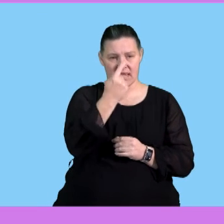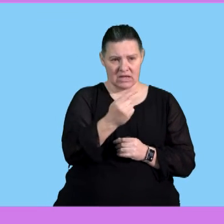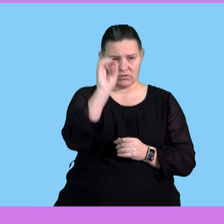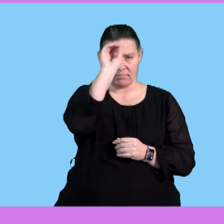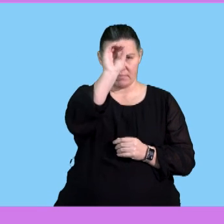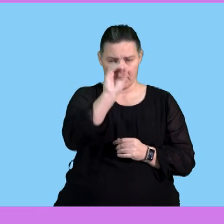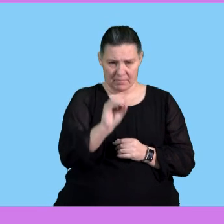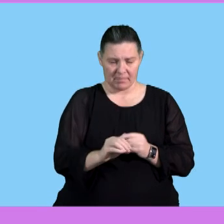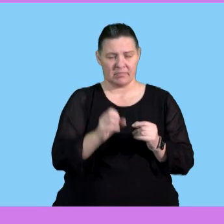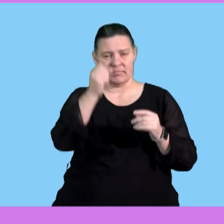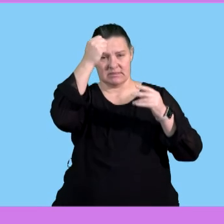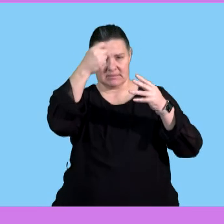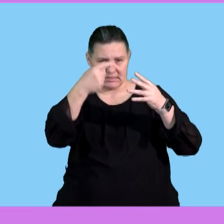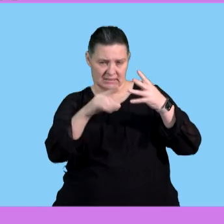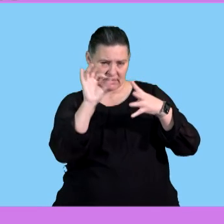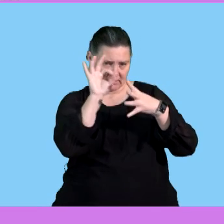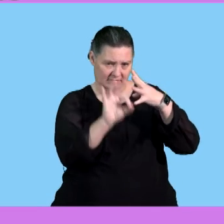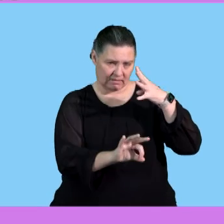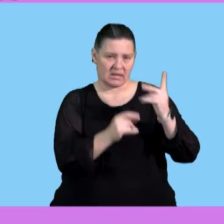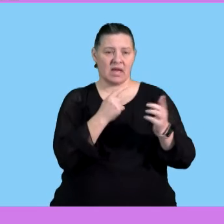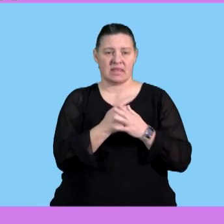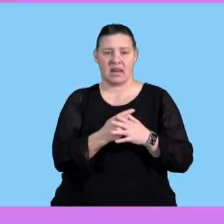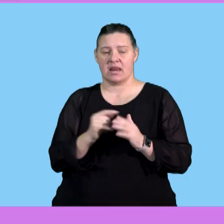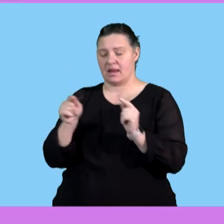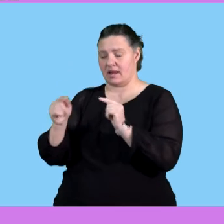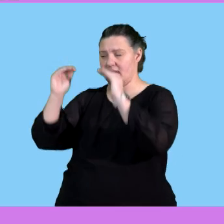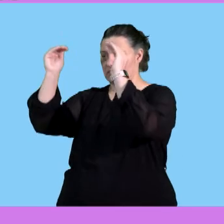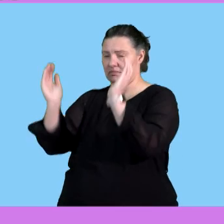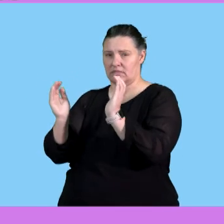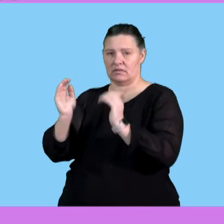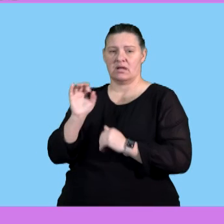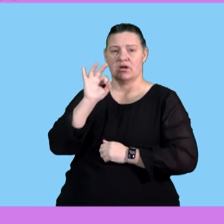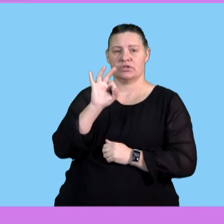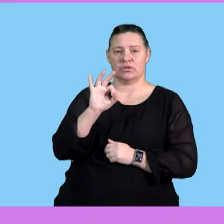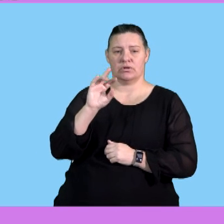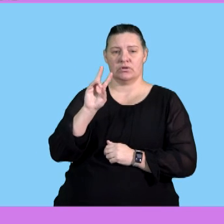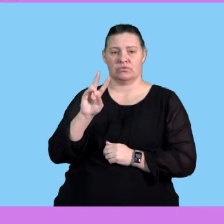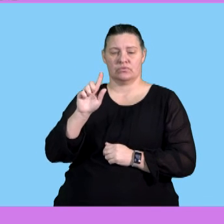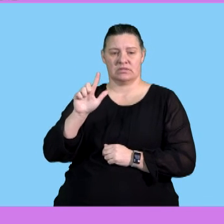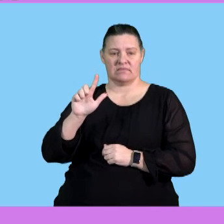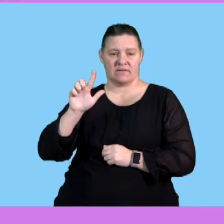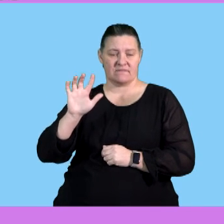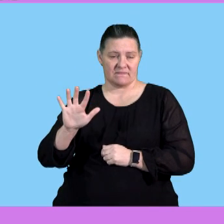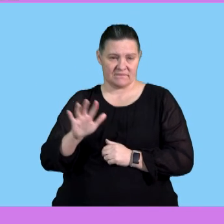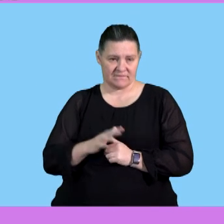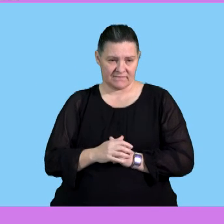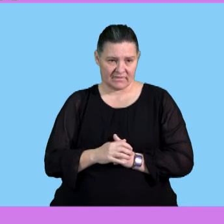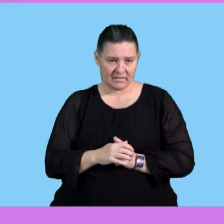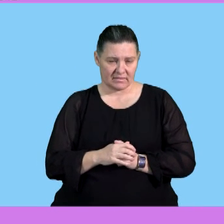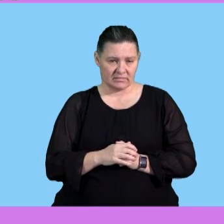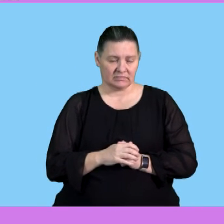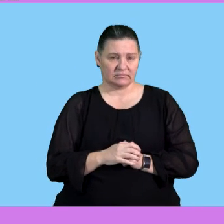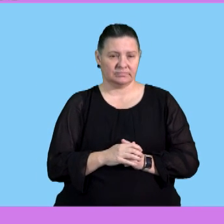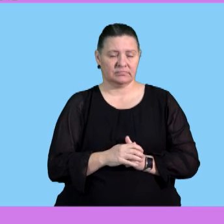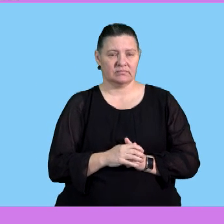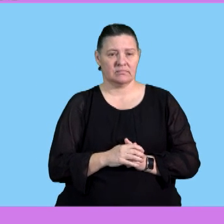Each will be specified, and it would be now the list of the expenses. Then you'll